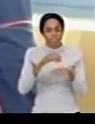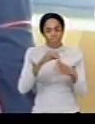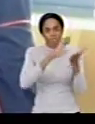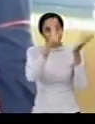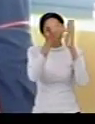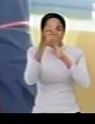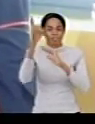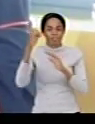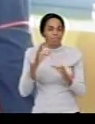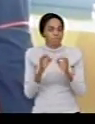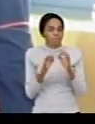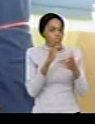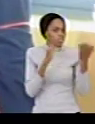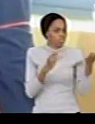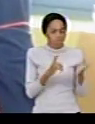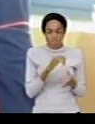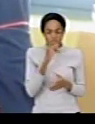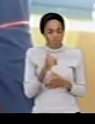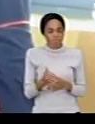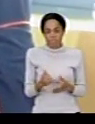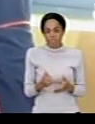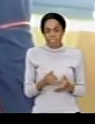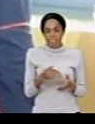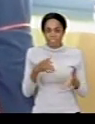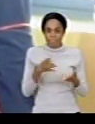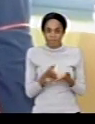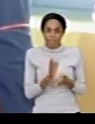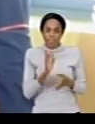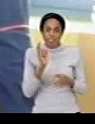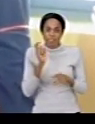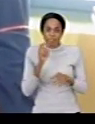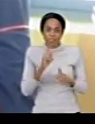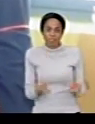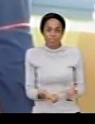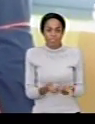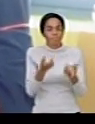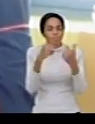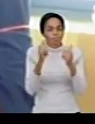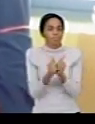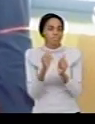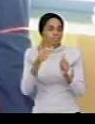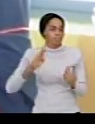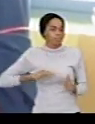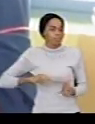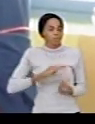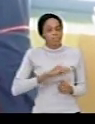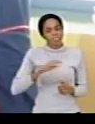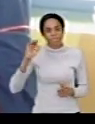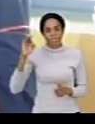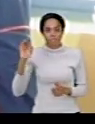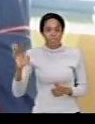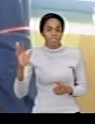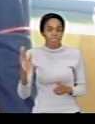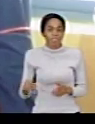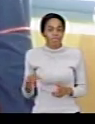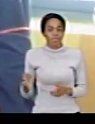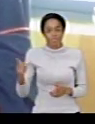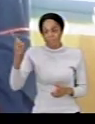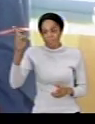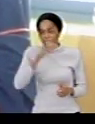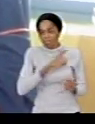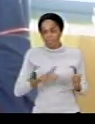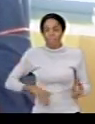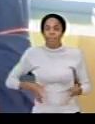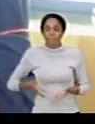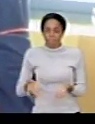are not anywhere. Come with your members, come with ministers of the Lord, and let us learn at Jesus' feet. And God